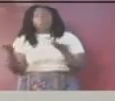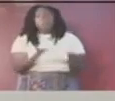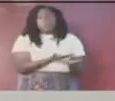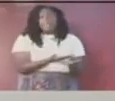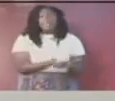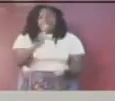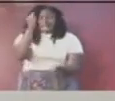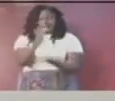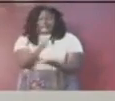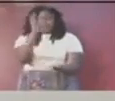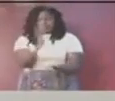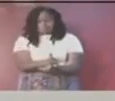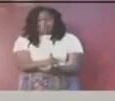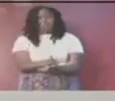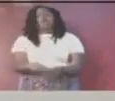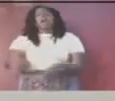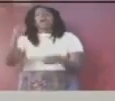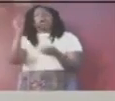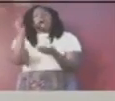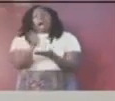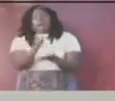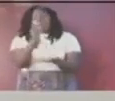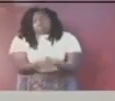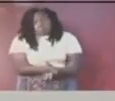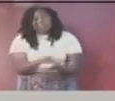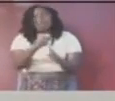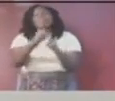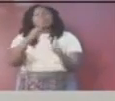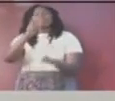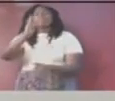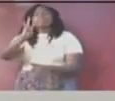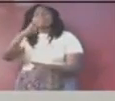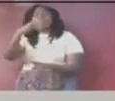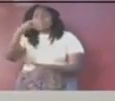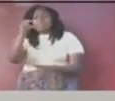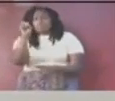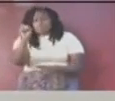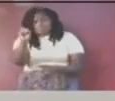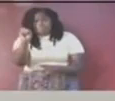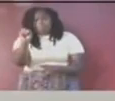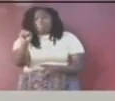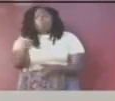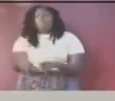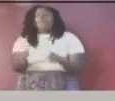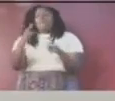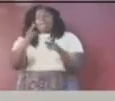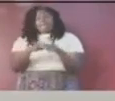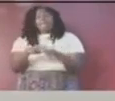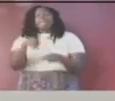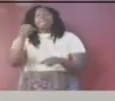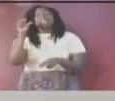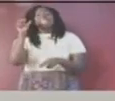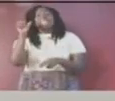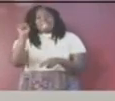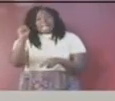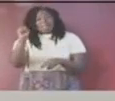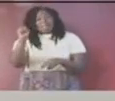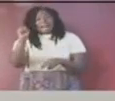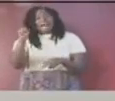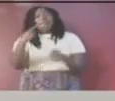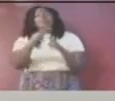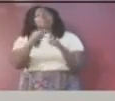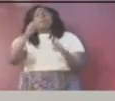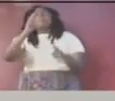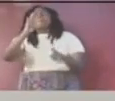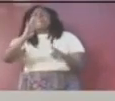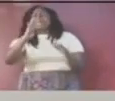WHO-approved emergency use authorization vaccine, Sinopharm Beijing. It